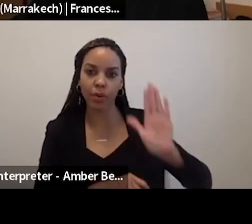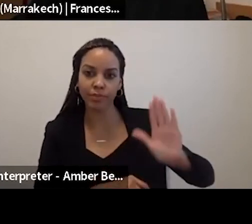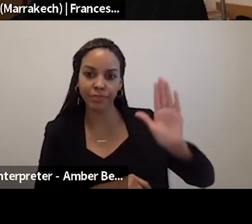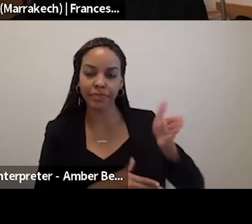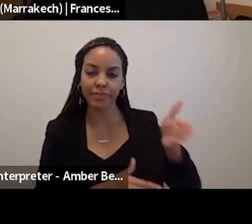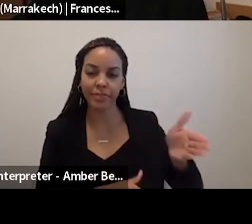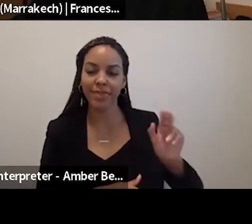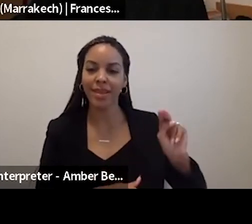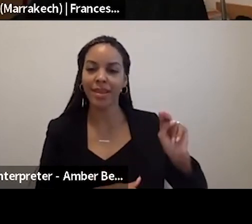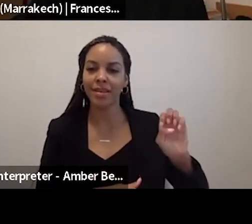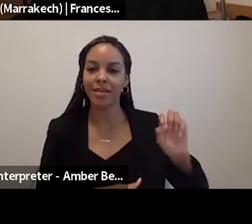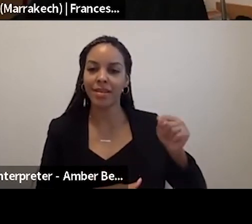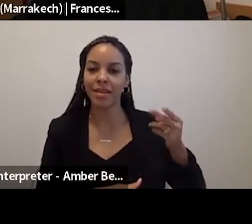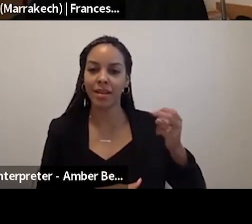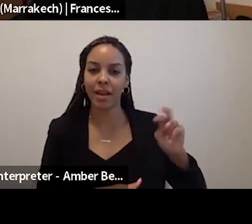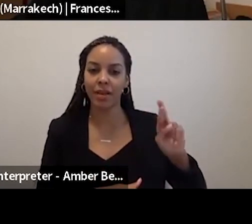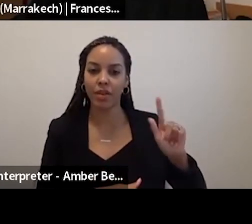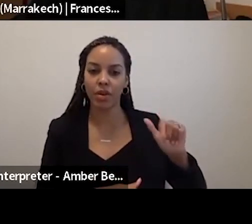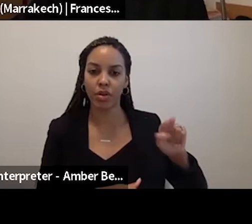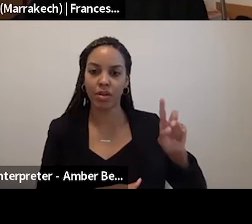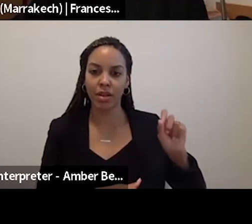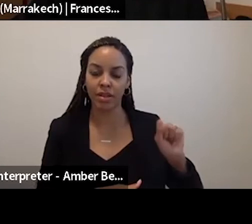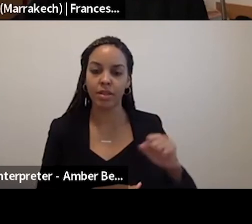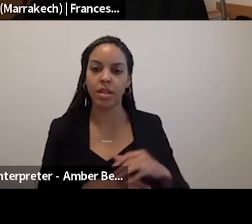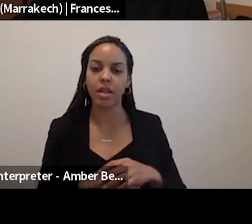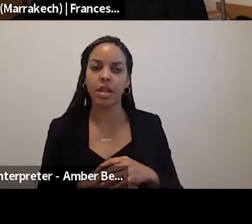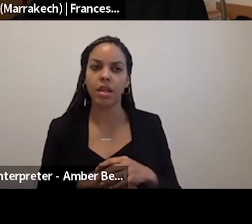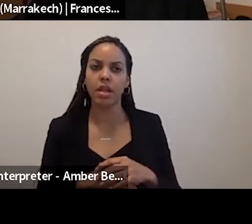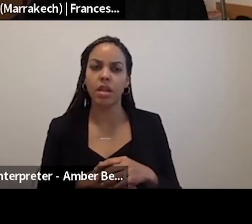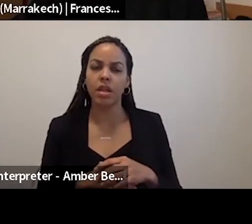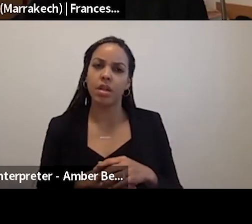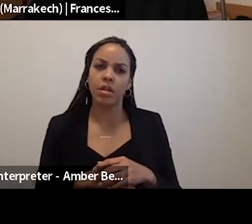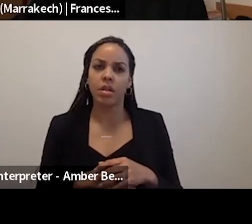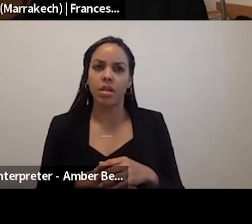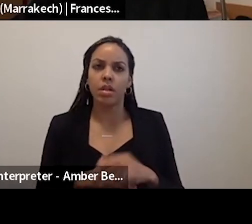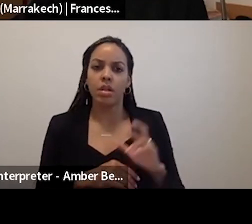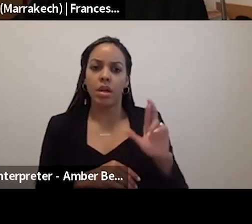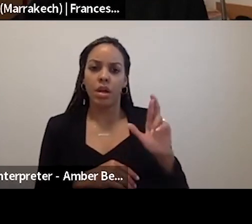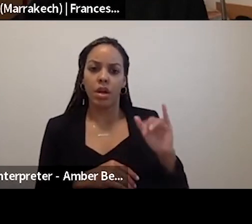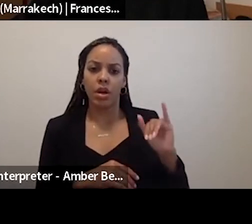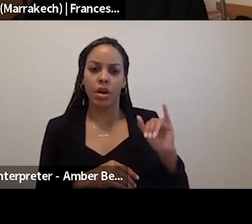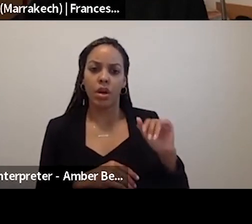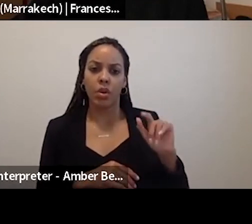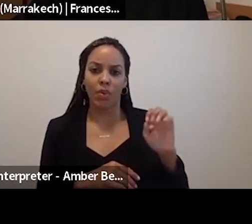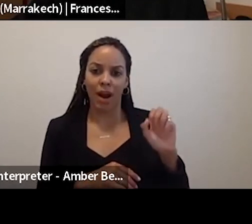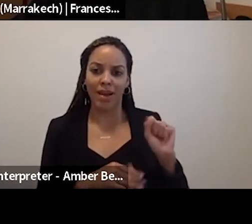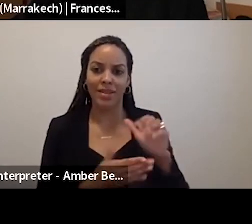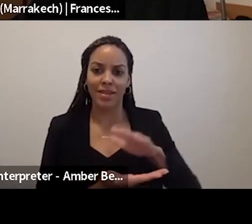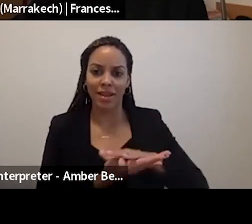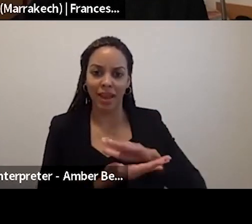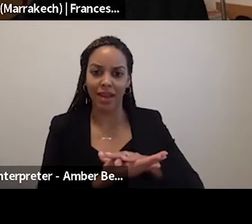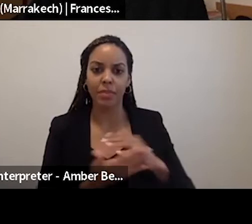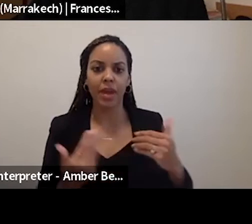is, how do we... I mean, I think the Rijksacademy has a very sort of heavy